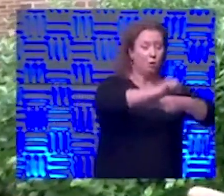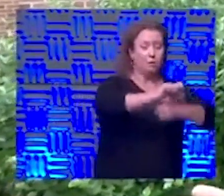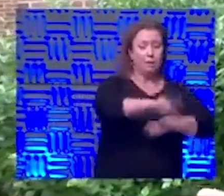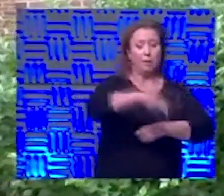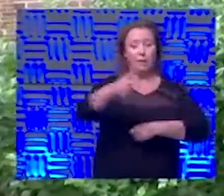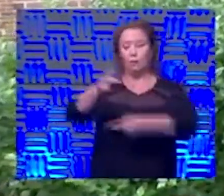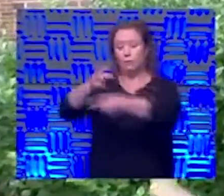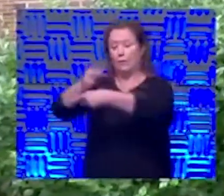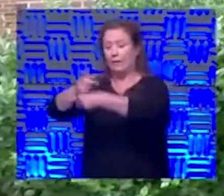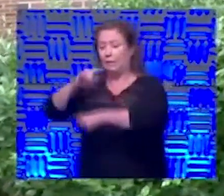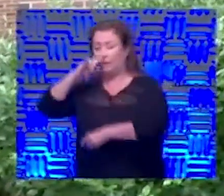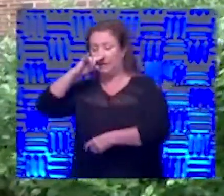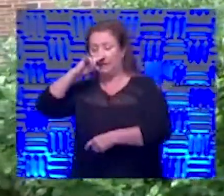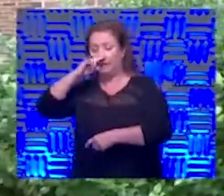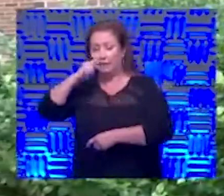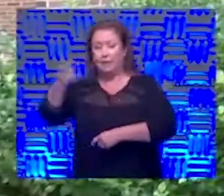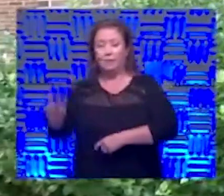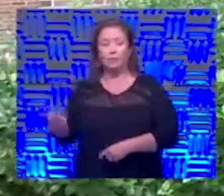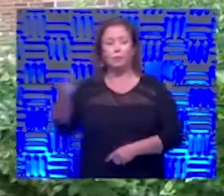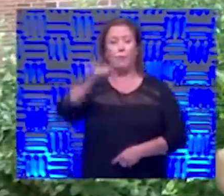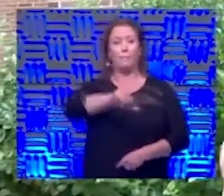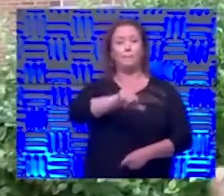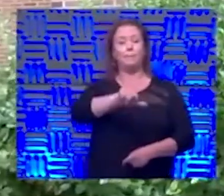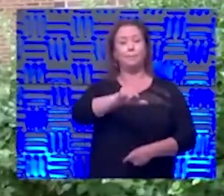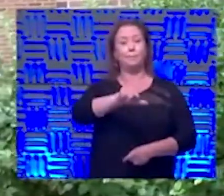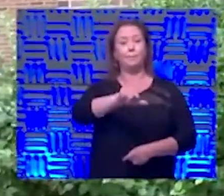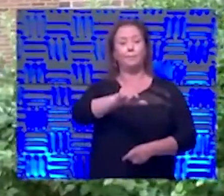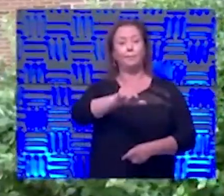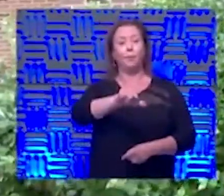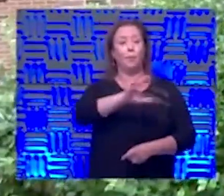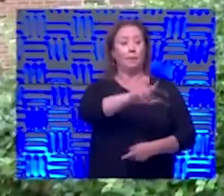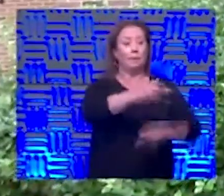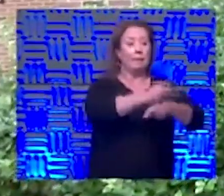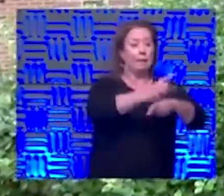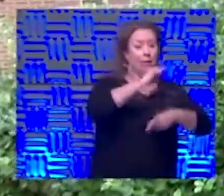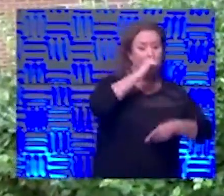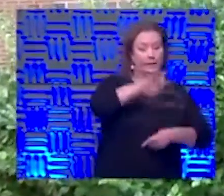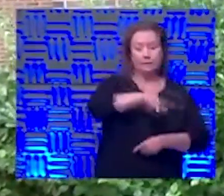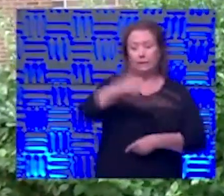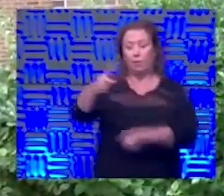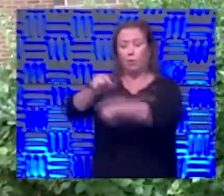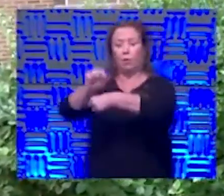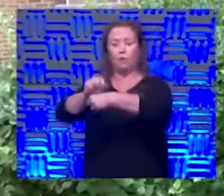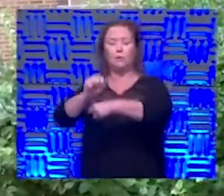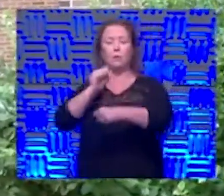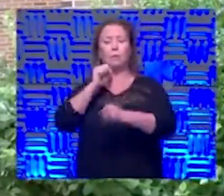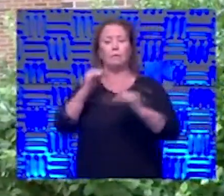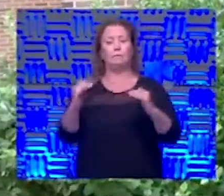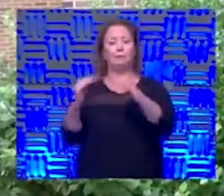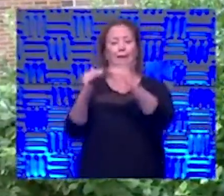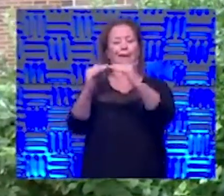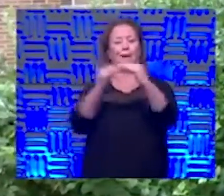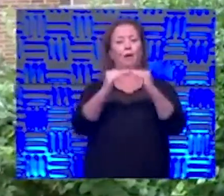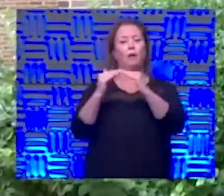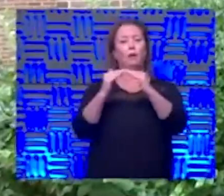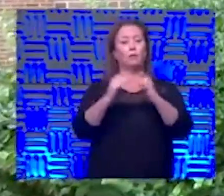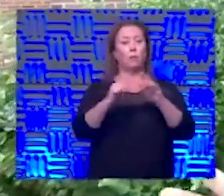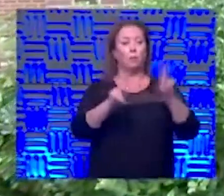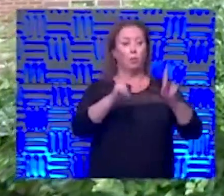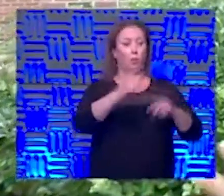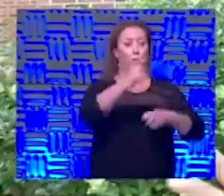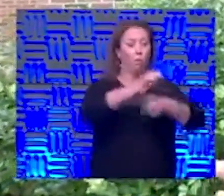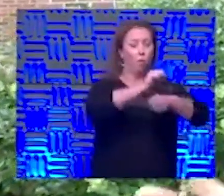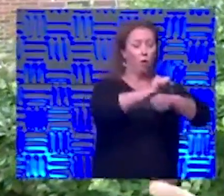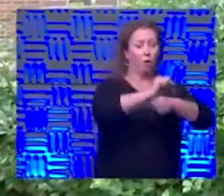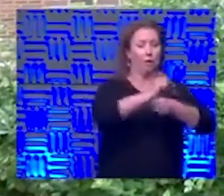attending to the kids, and then swap. So that way there's no sense of an unfair arrangement where one person really gets to do their work and the other one is